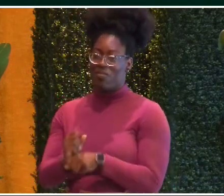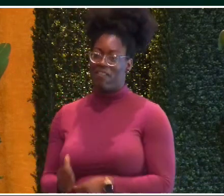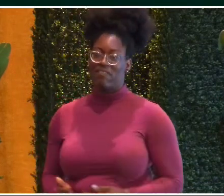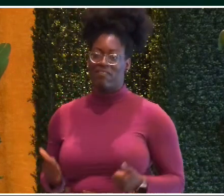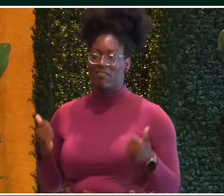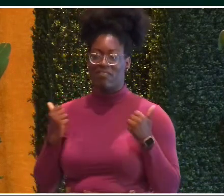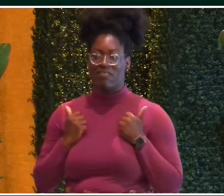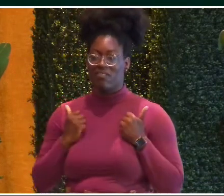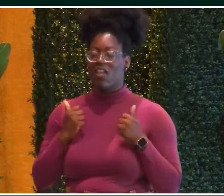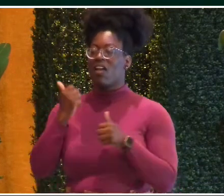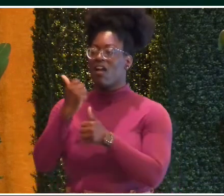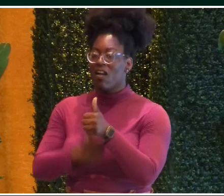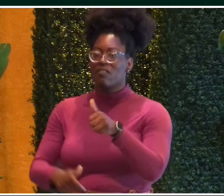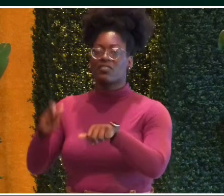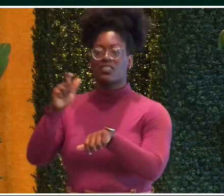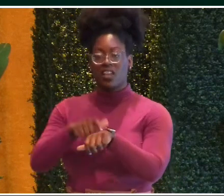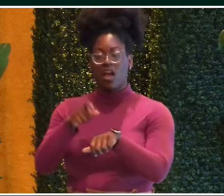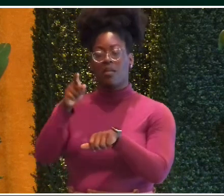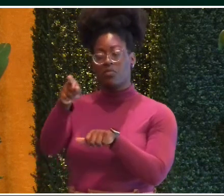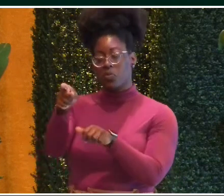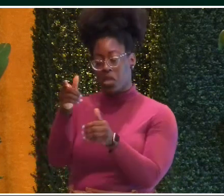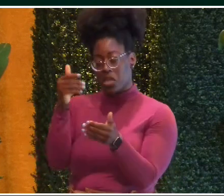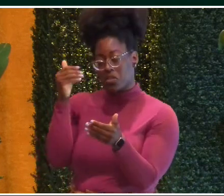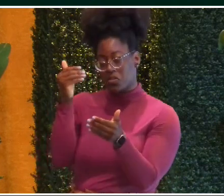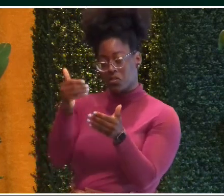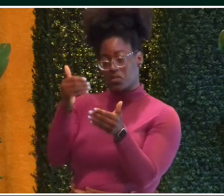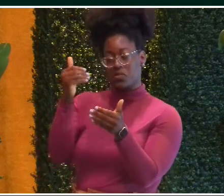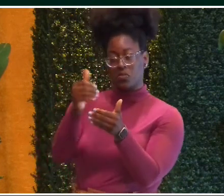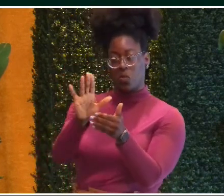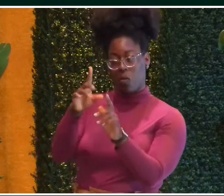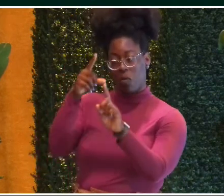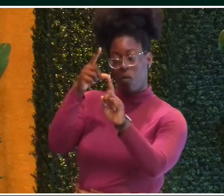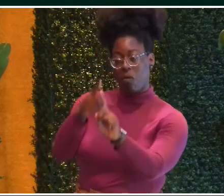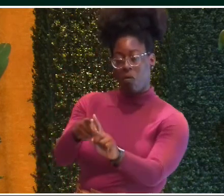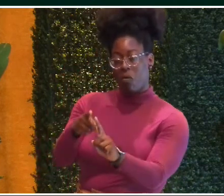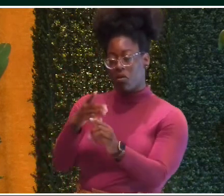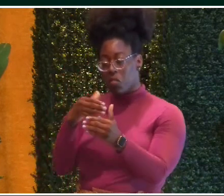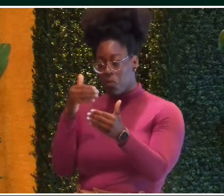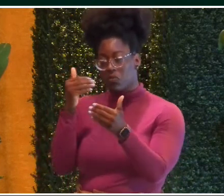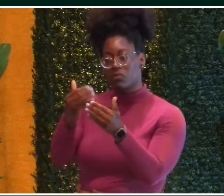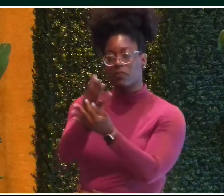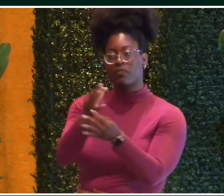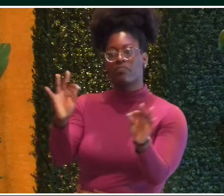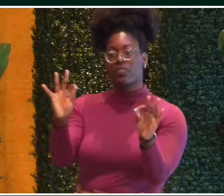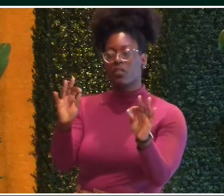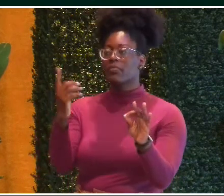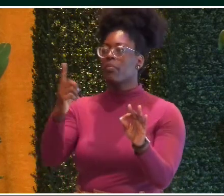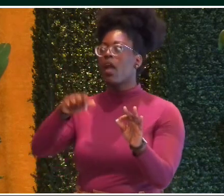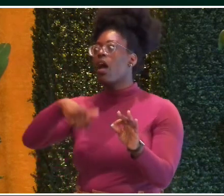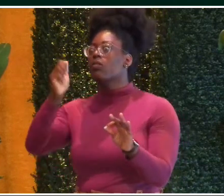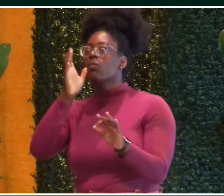going to keep moving, keep improving, keep changing, keep failing, keep making mistakes, keep